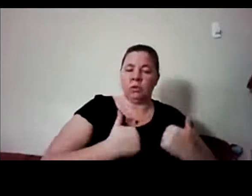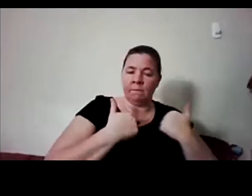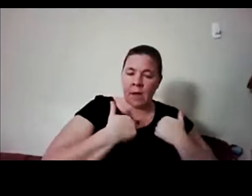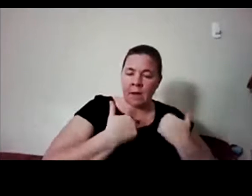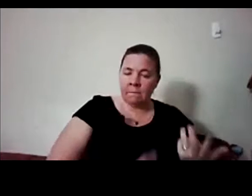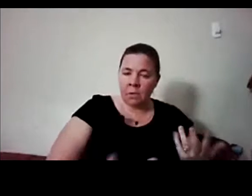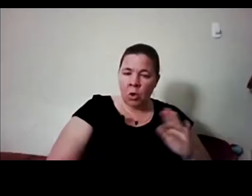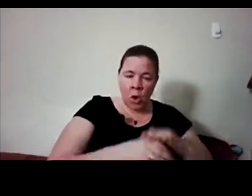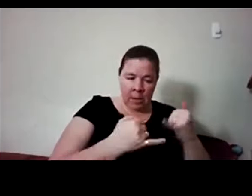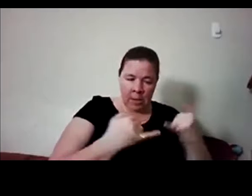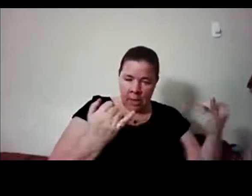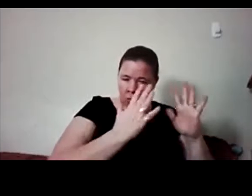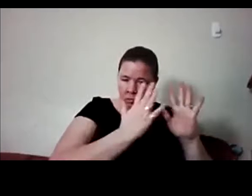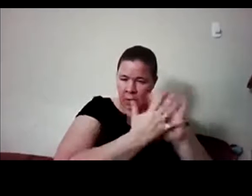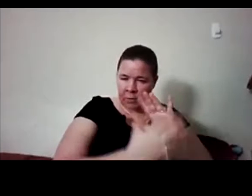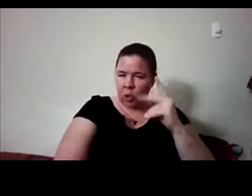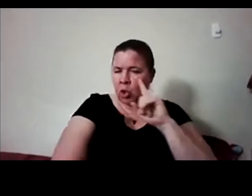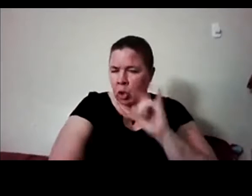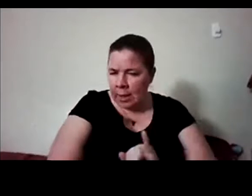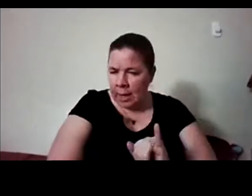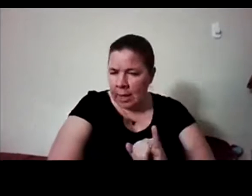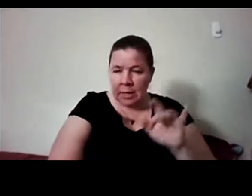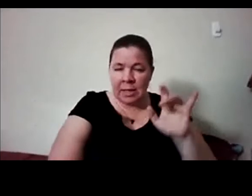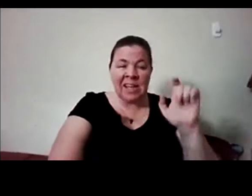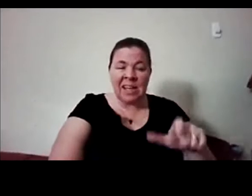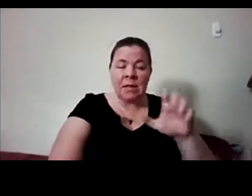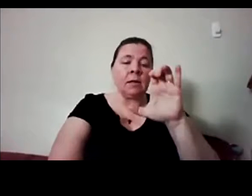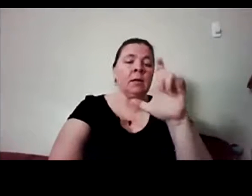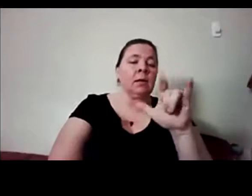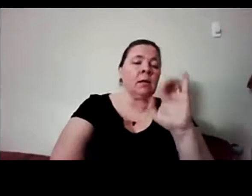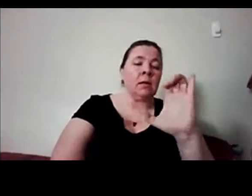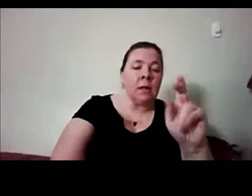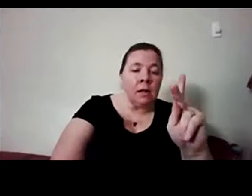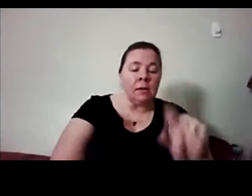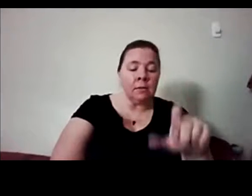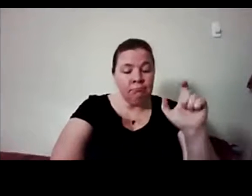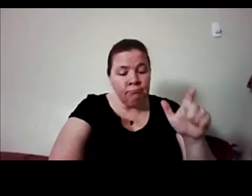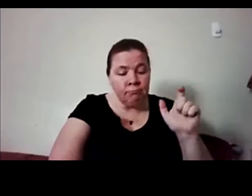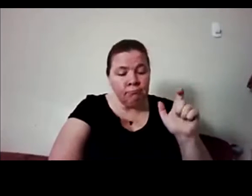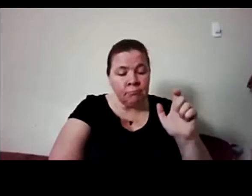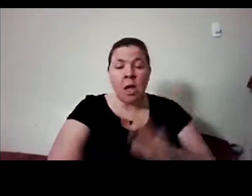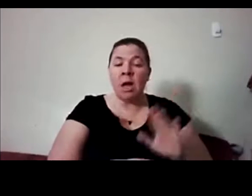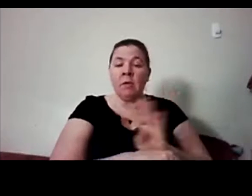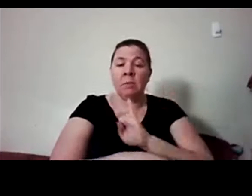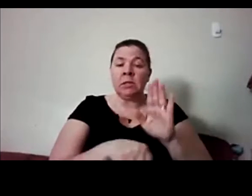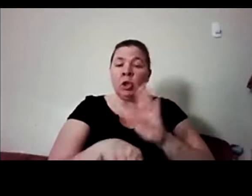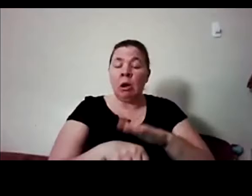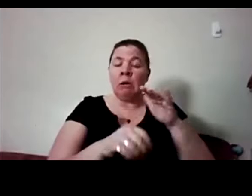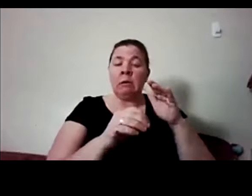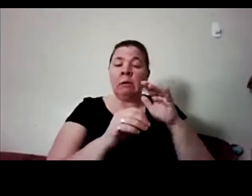is online traffic? Simple, clicks. So if you have a business online, and you can call